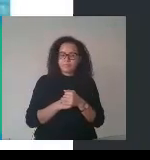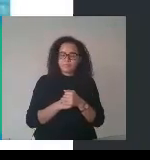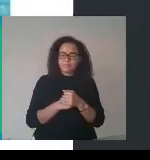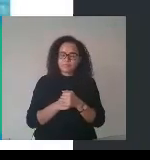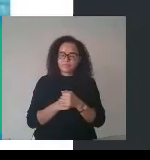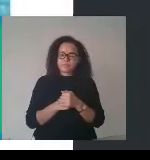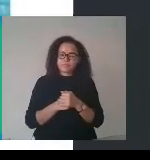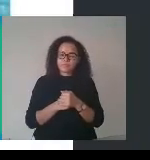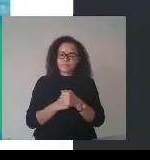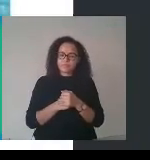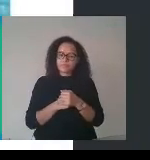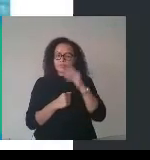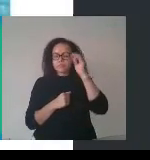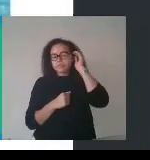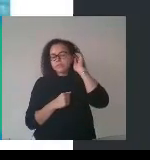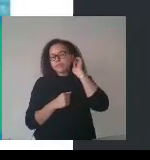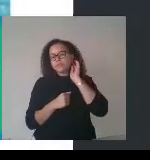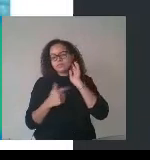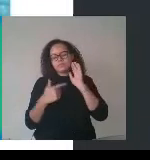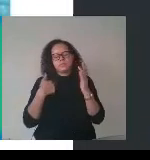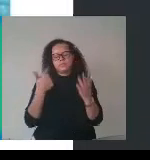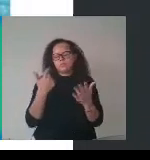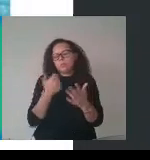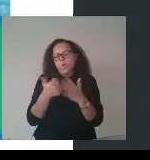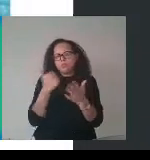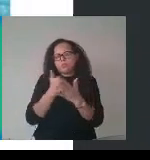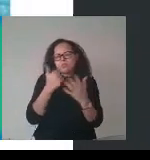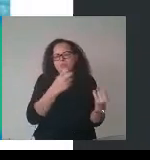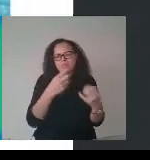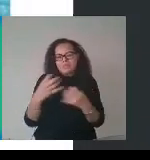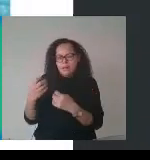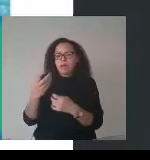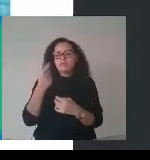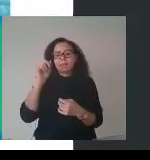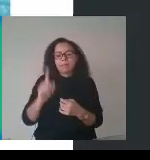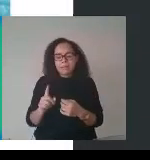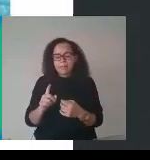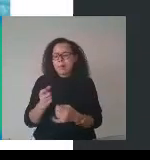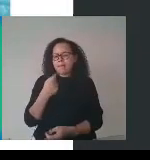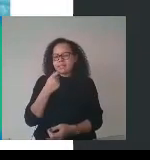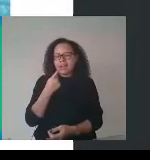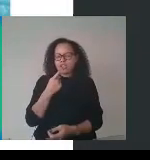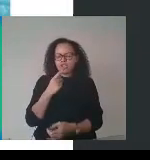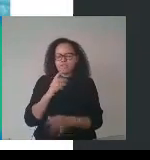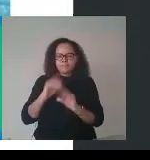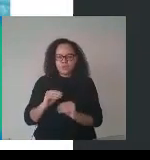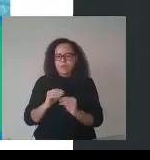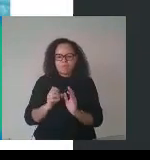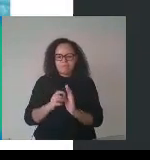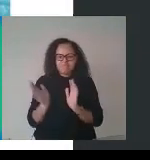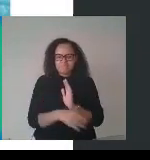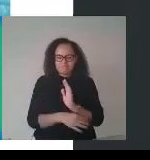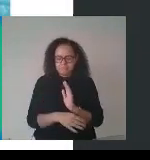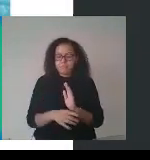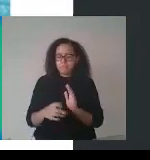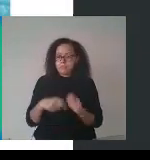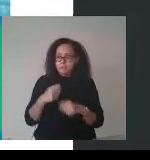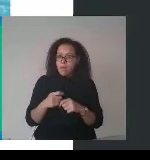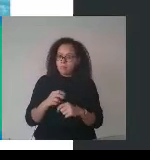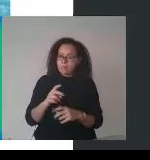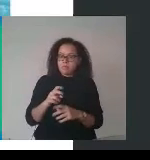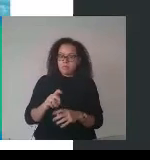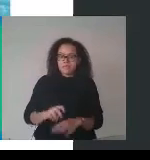And we get incredible positive feedback from people who stop taking their medication, to people who are able to walk upstairs independently, people